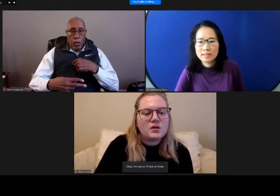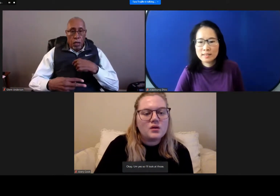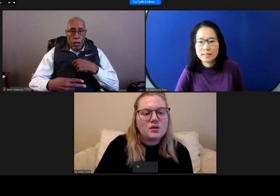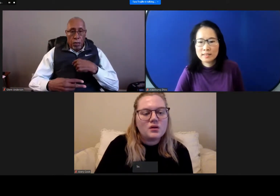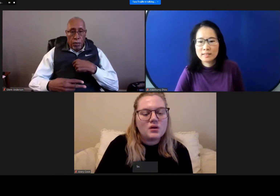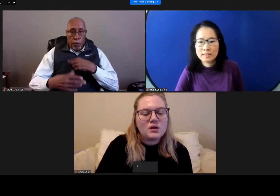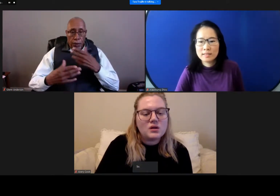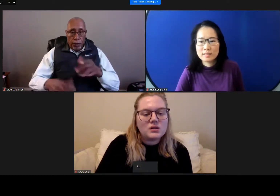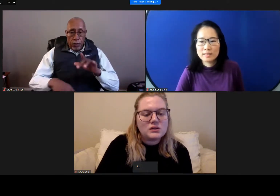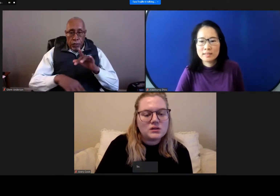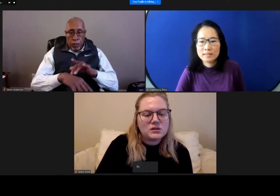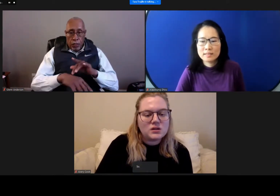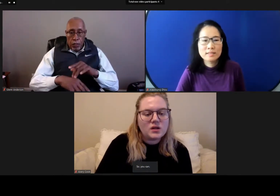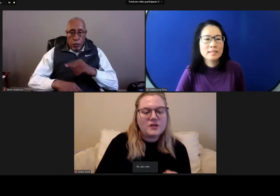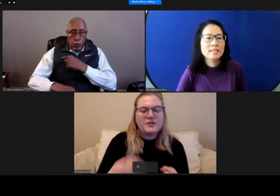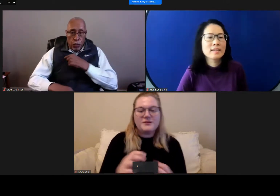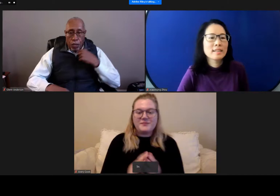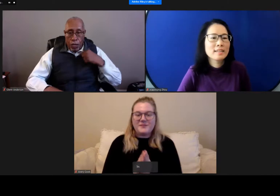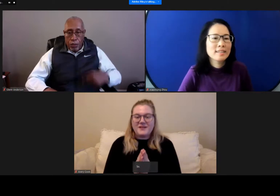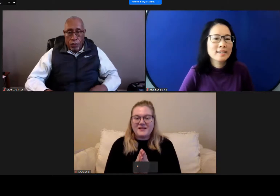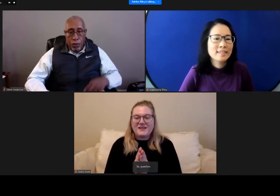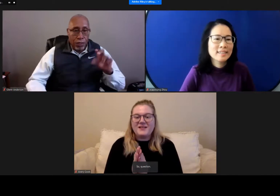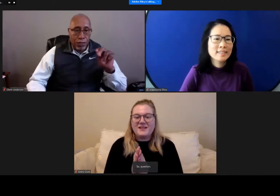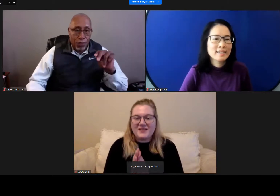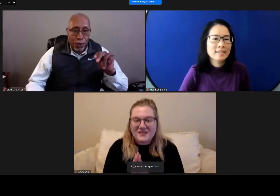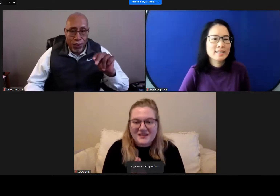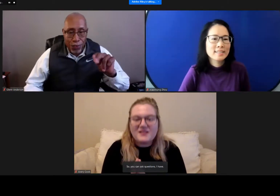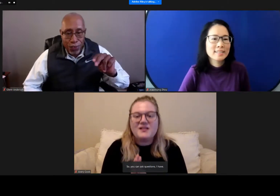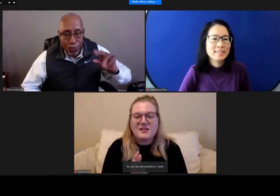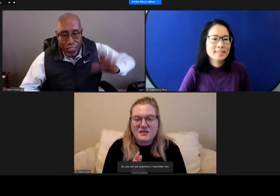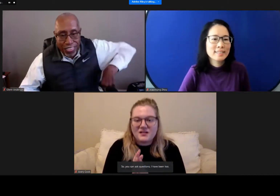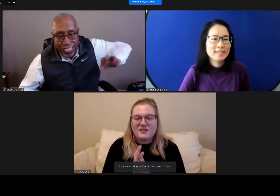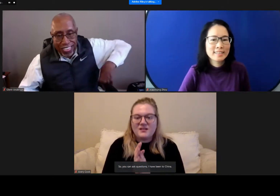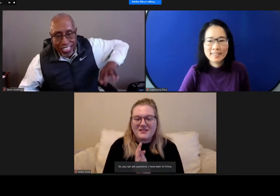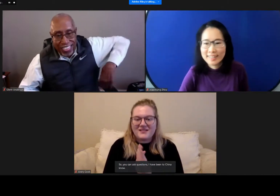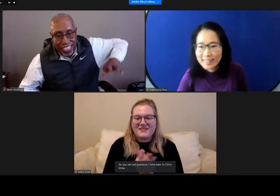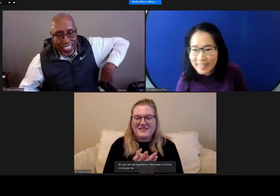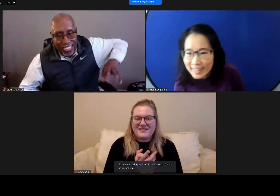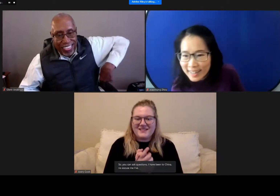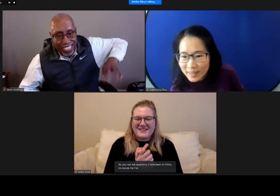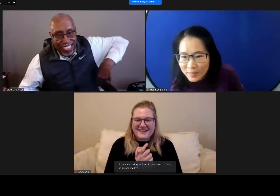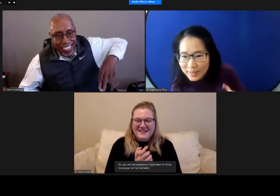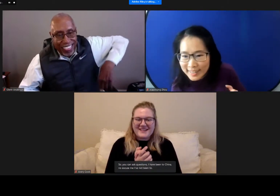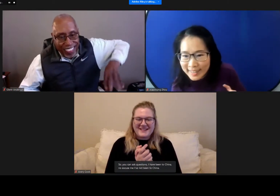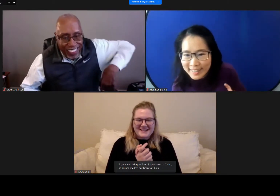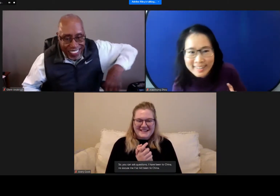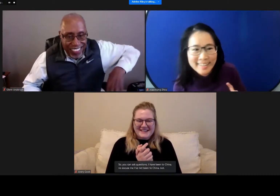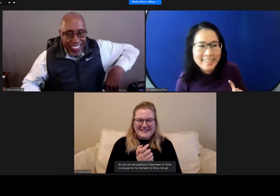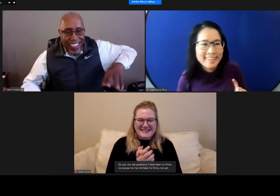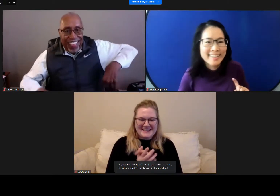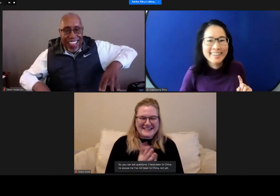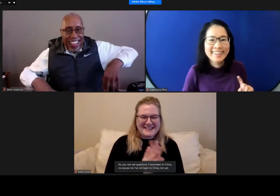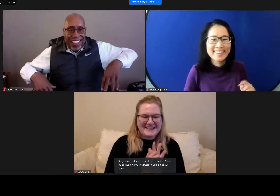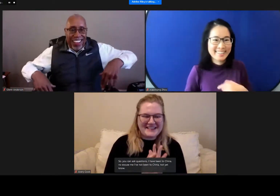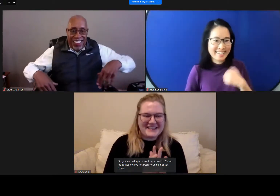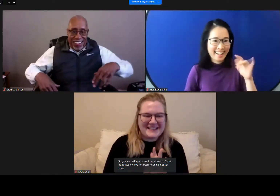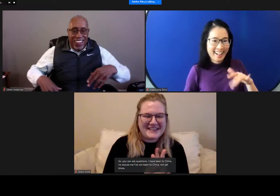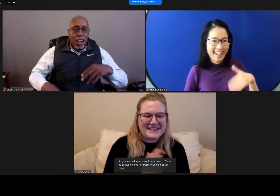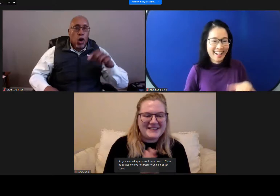So, oh, you're doing that. Questions. I have been to China. No, excuse me. I've not been to China. Not yet.